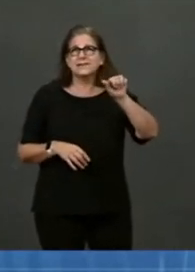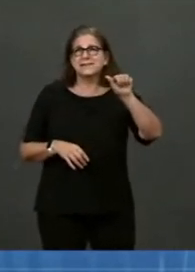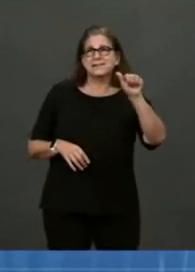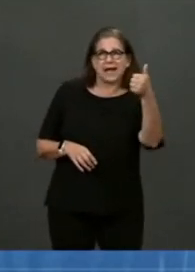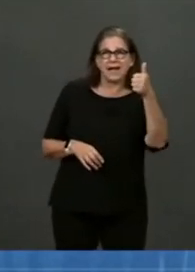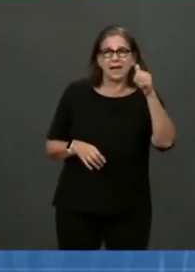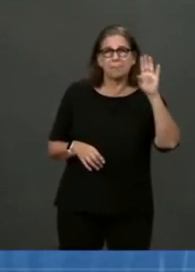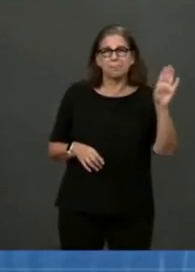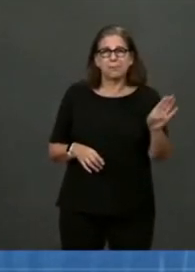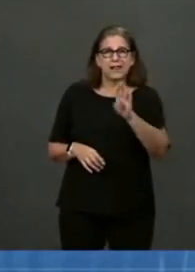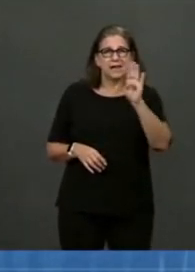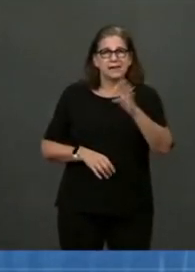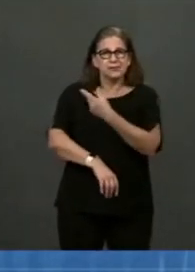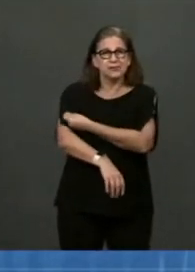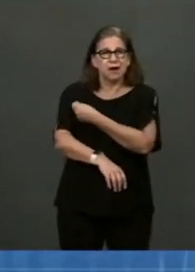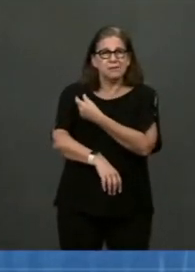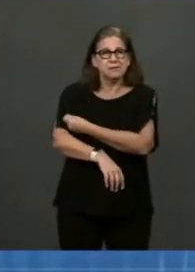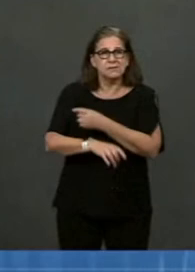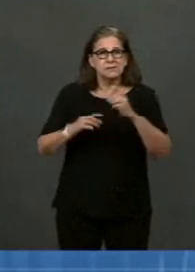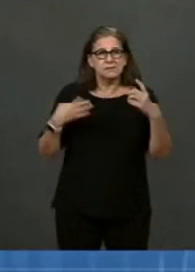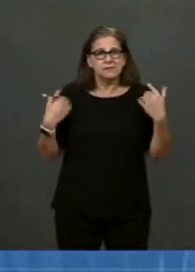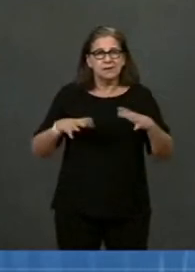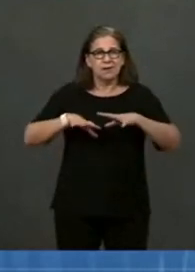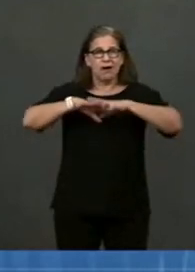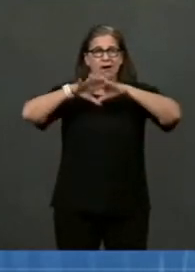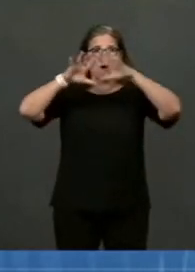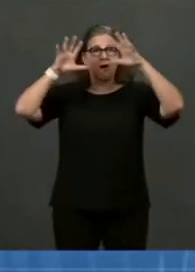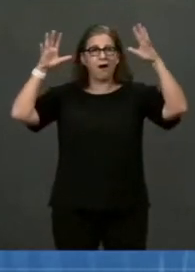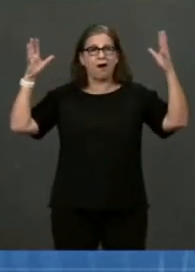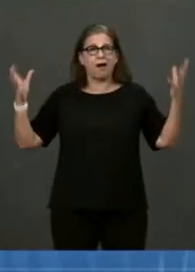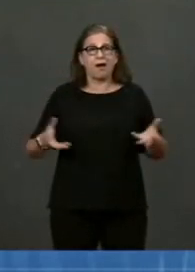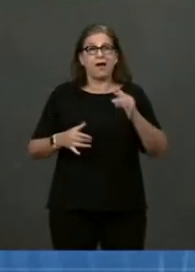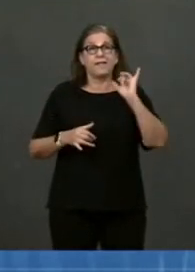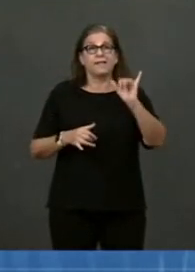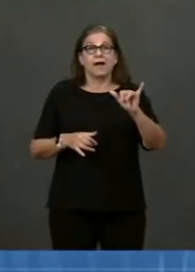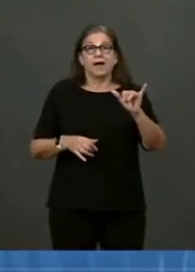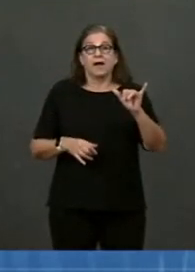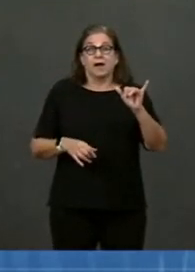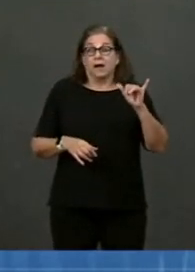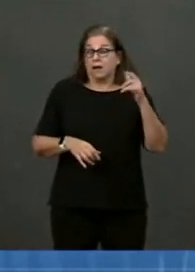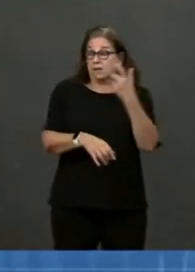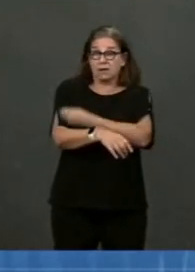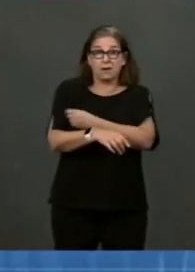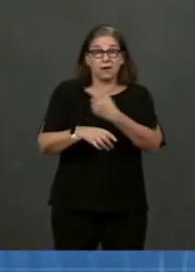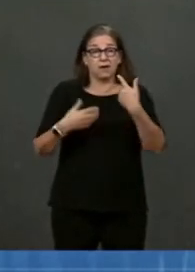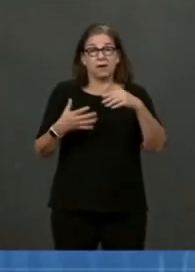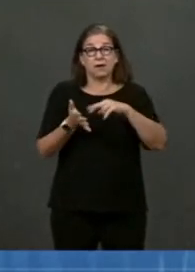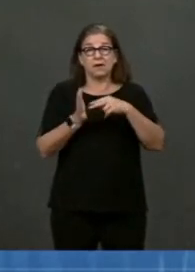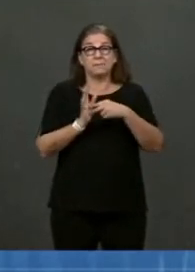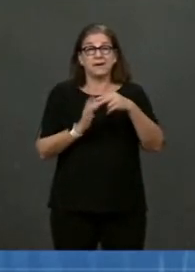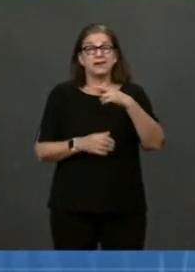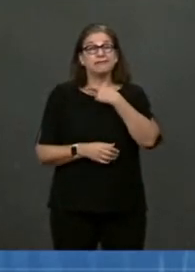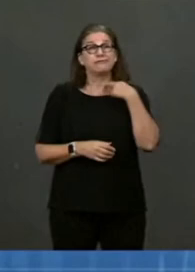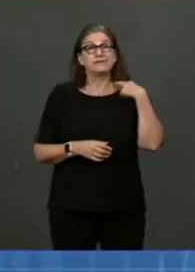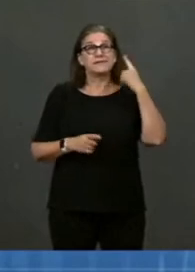the risk of severe disease, hospitalization, and death, even in the midst of the widely circulating Delta